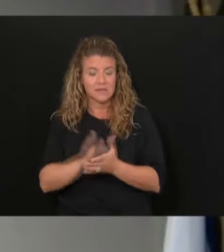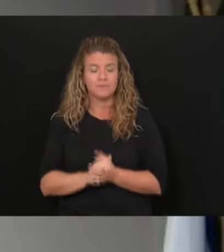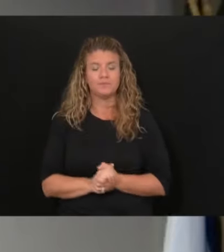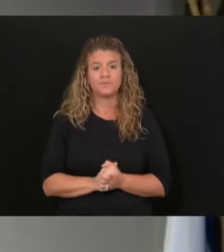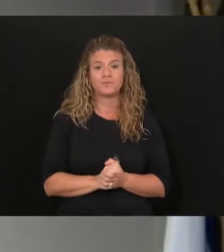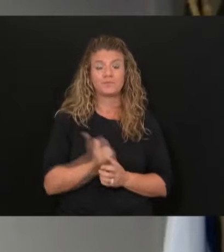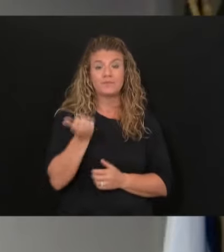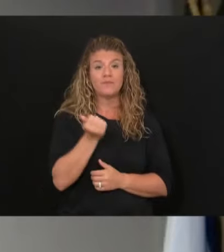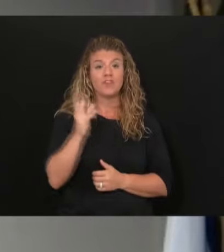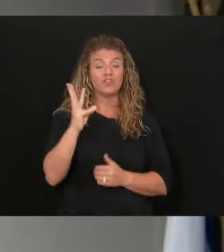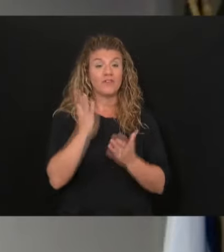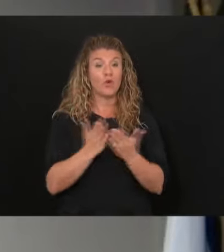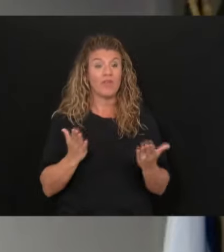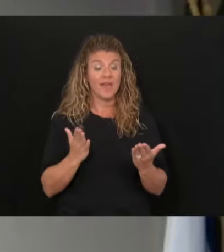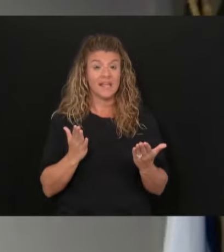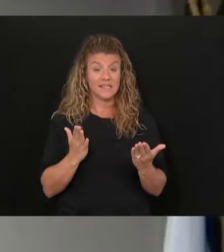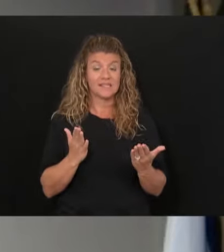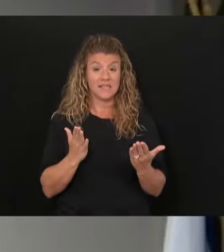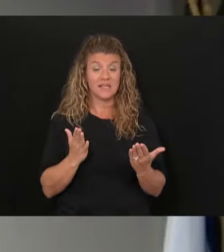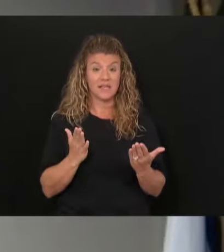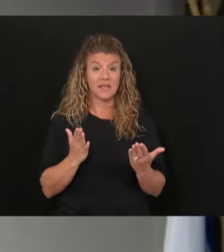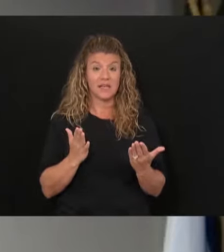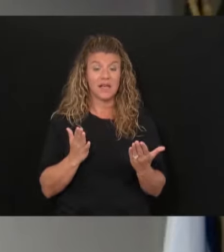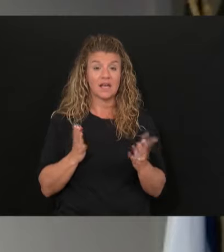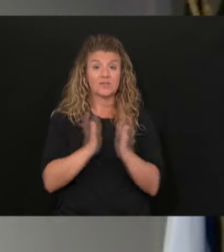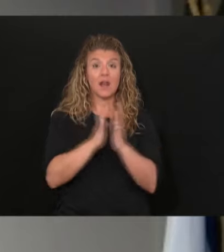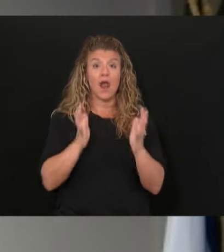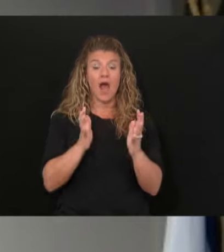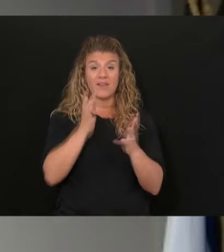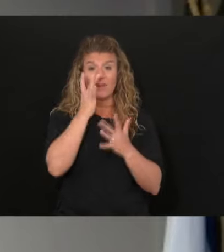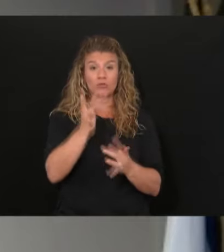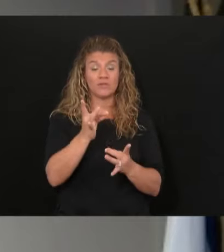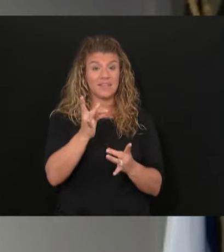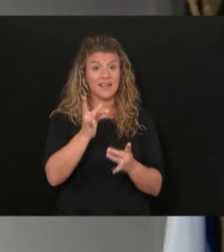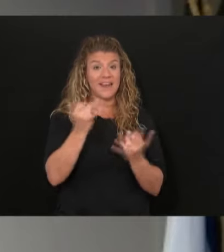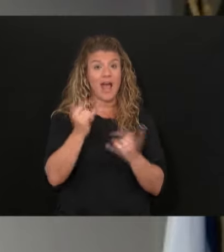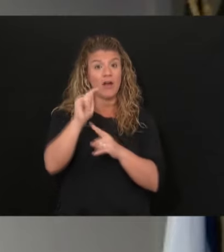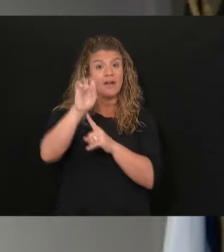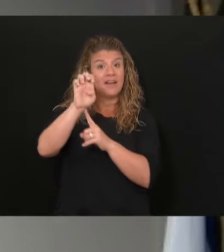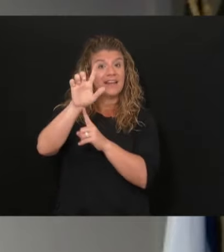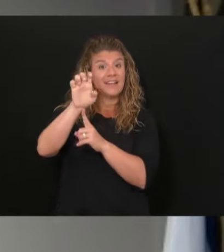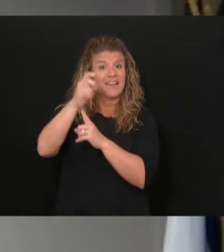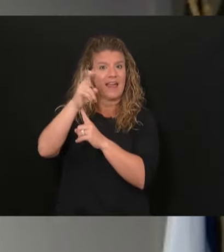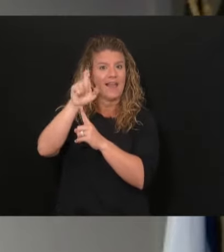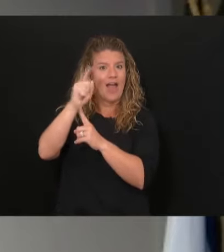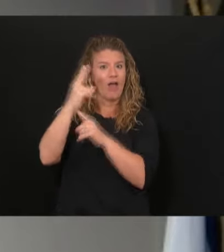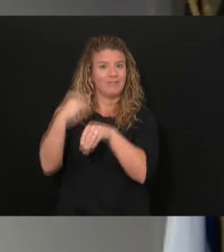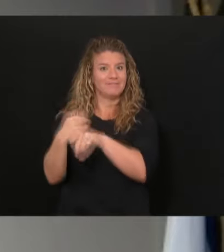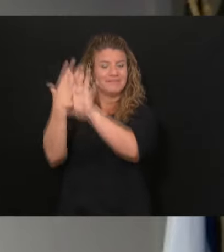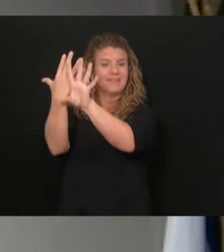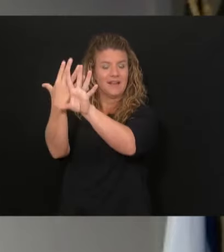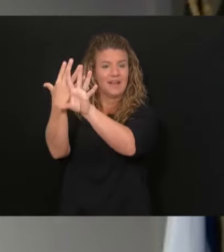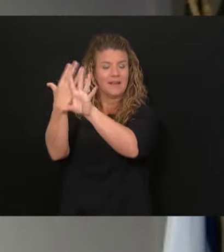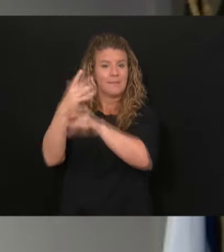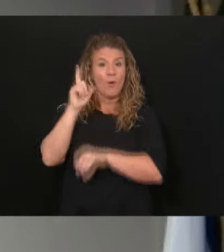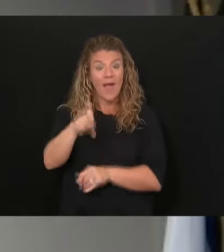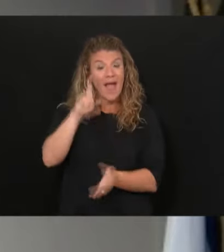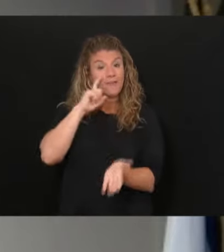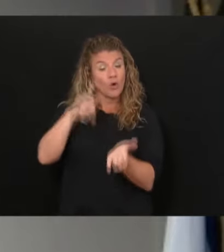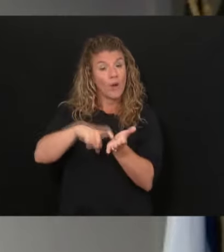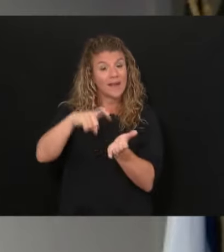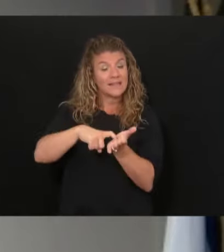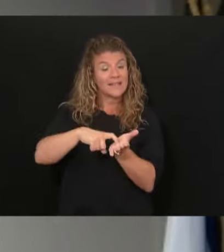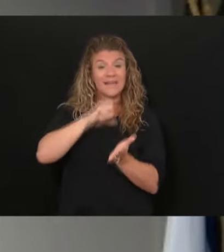of things. There's been definitely much interest and benefit from telehealth and access along those lines. But we have to recognize that not